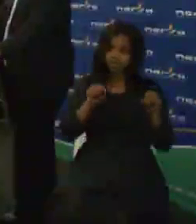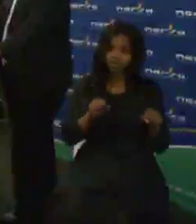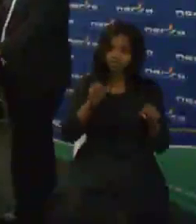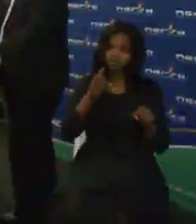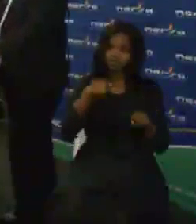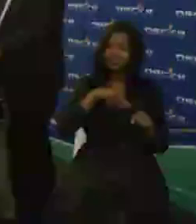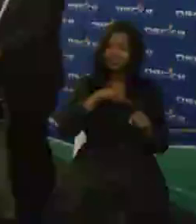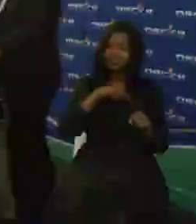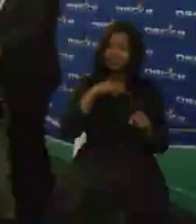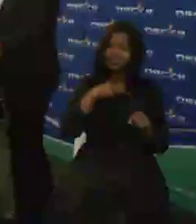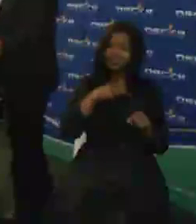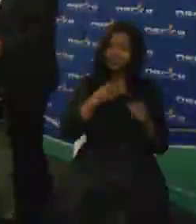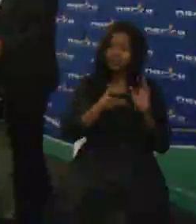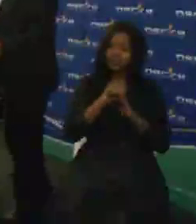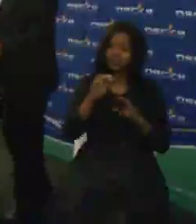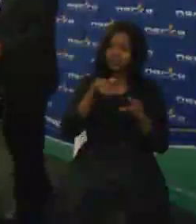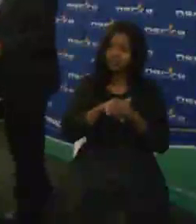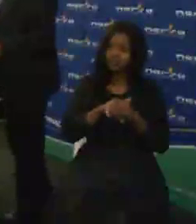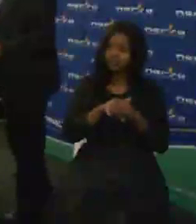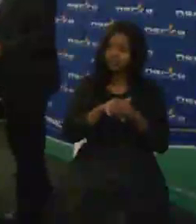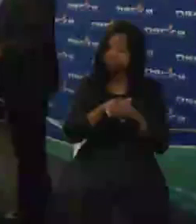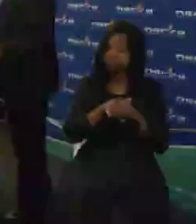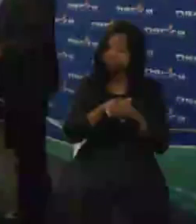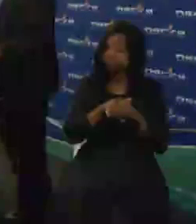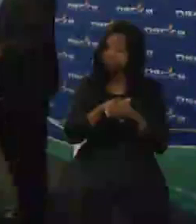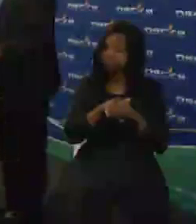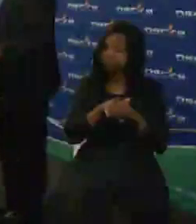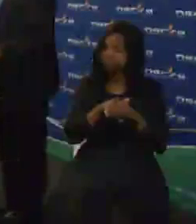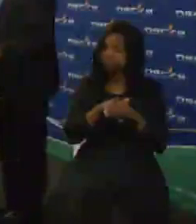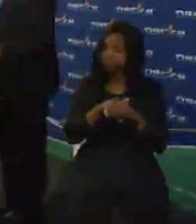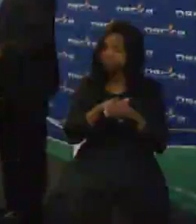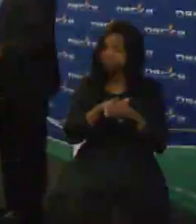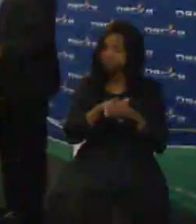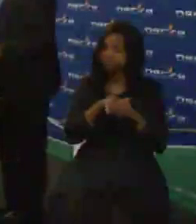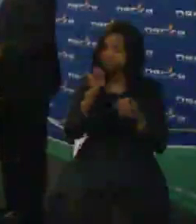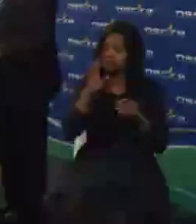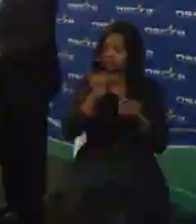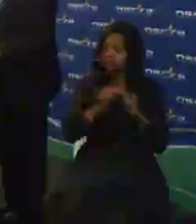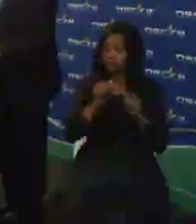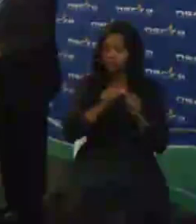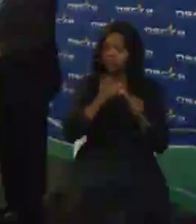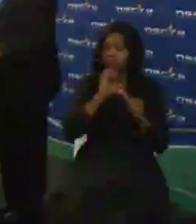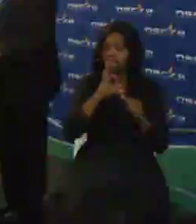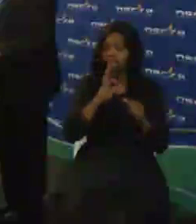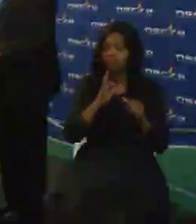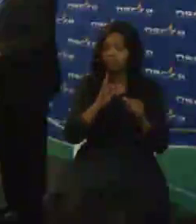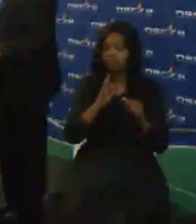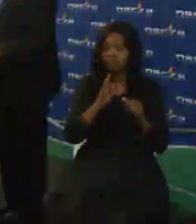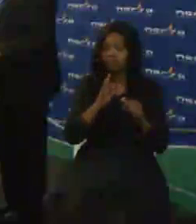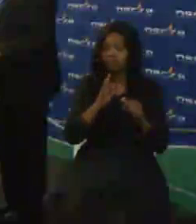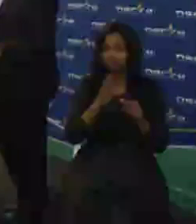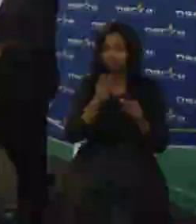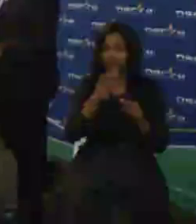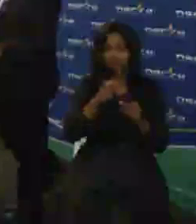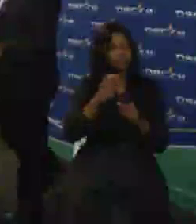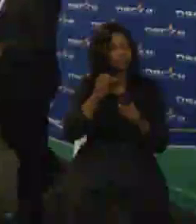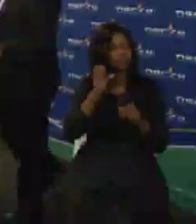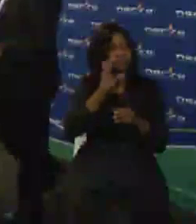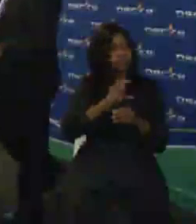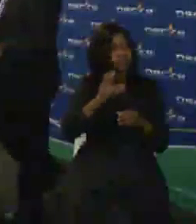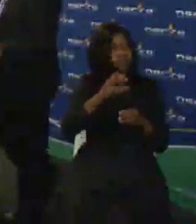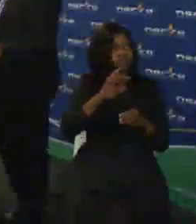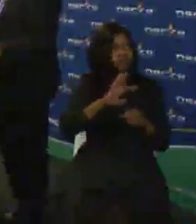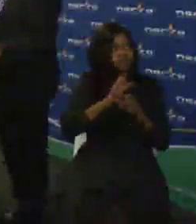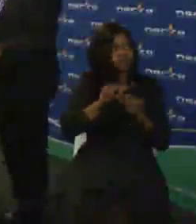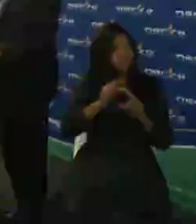Chairperson, if I go into I think it would be helpful maybe just to check check if all the